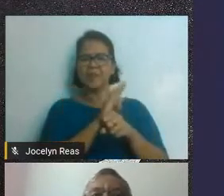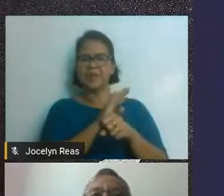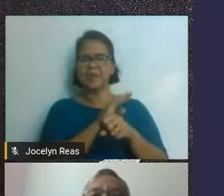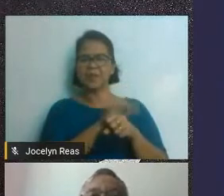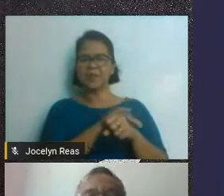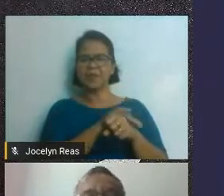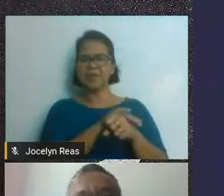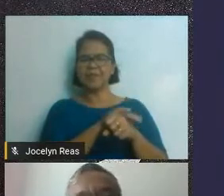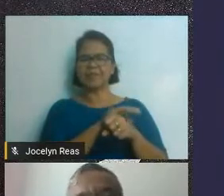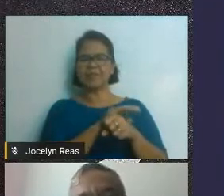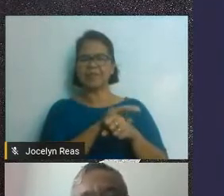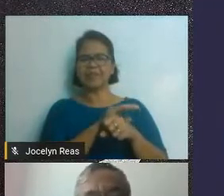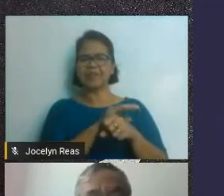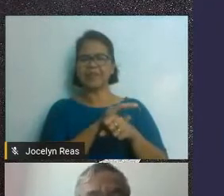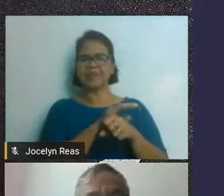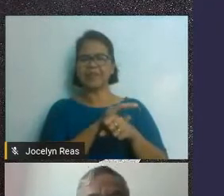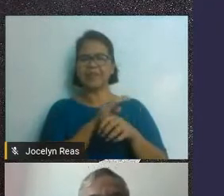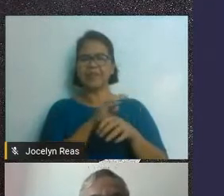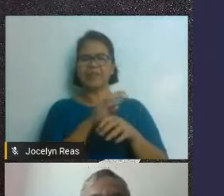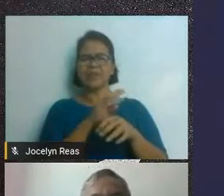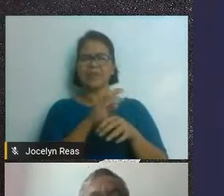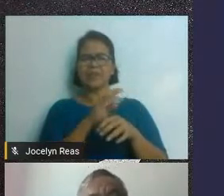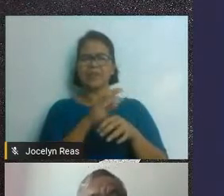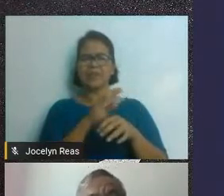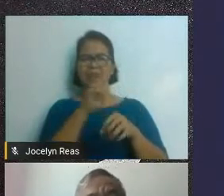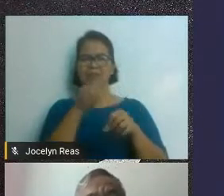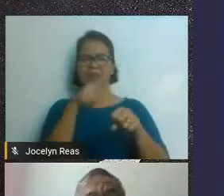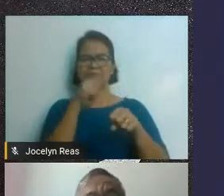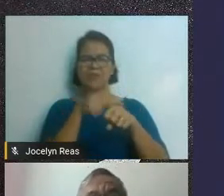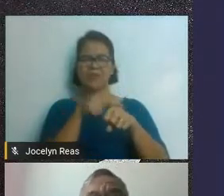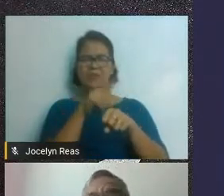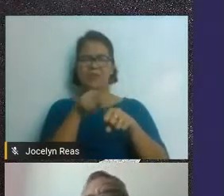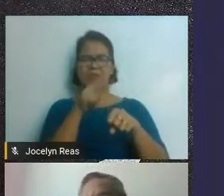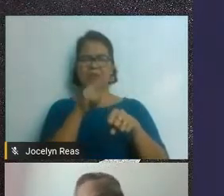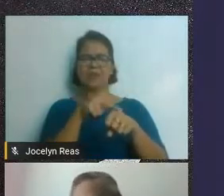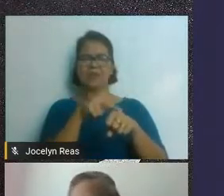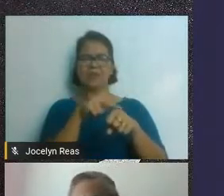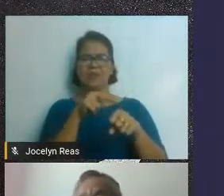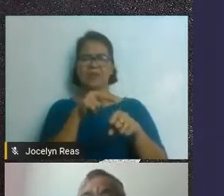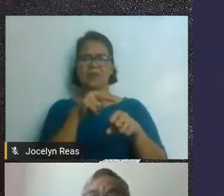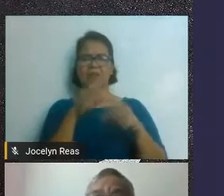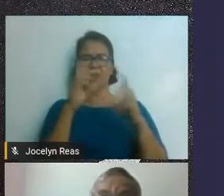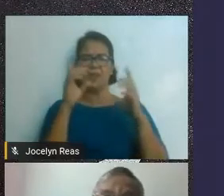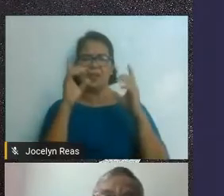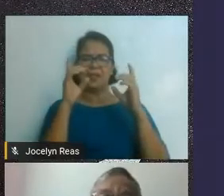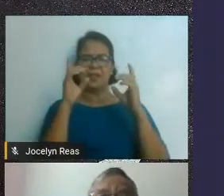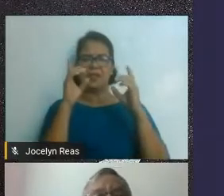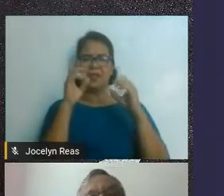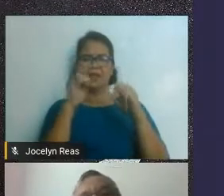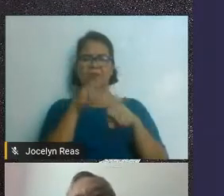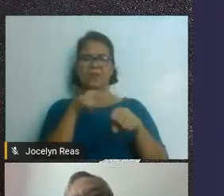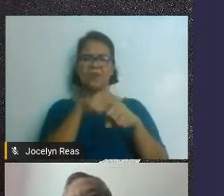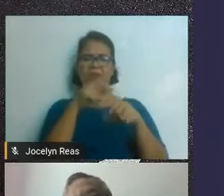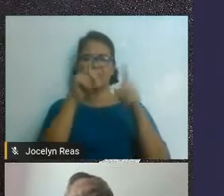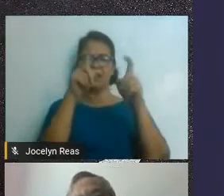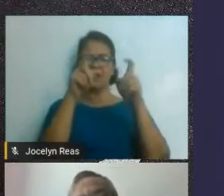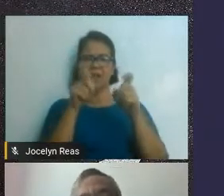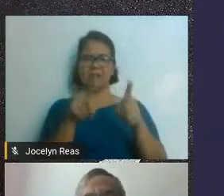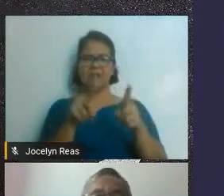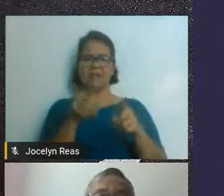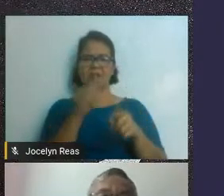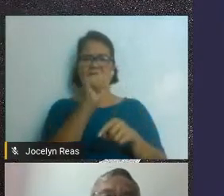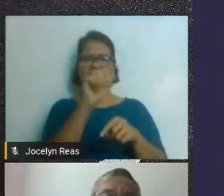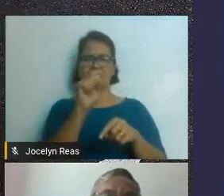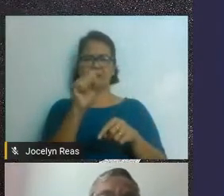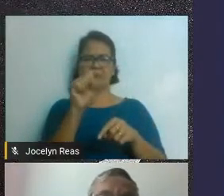on how we can quality assure the learning resources. Now, let's talk about the national assessments. Ang proposal ng Bureau of Education